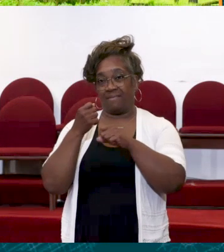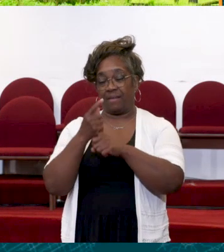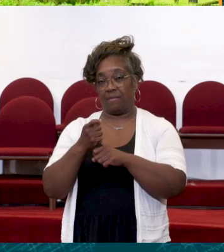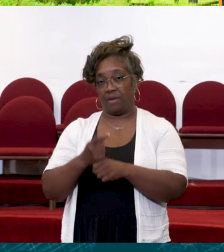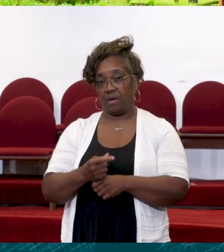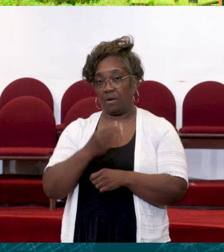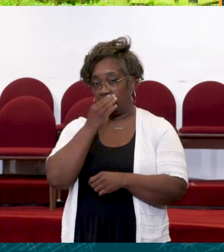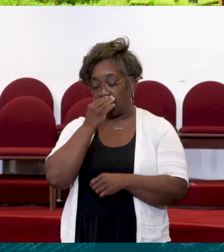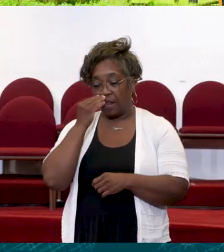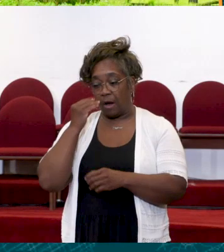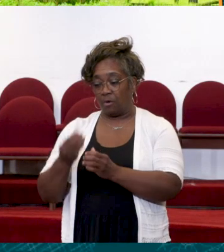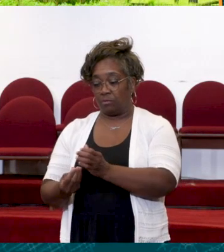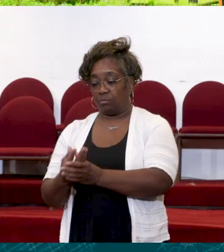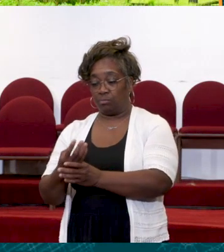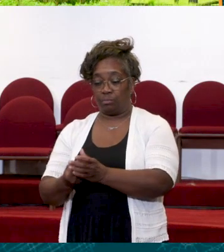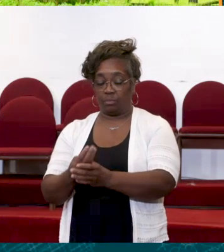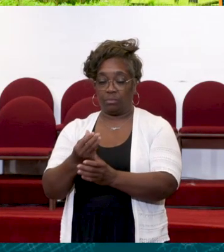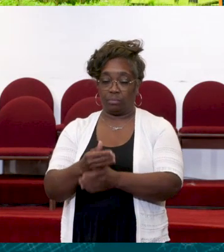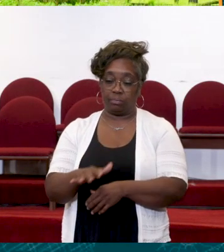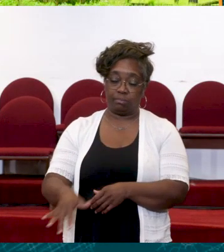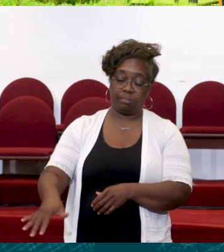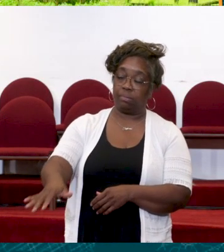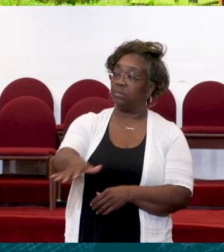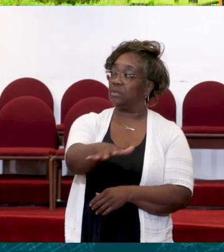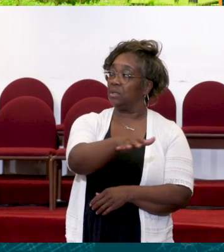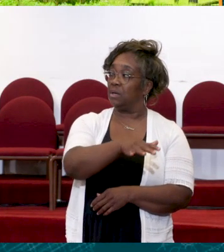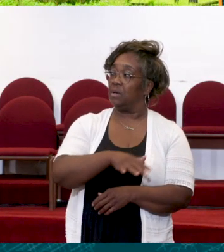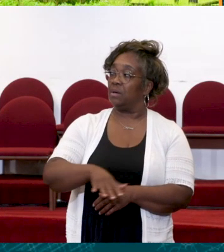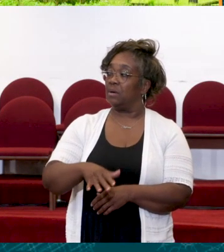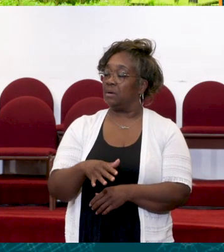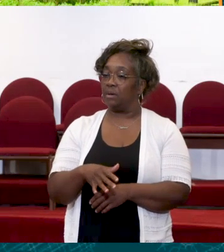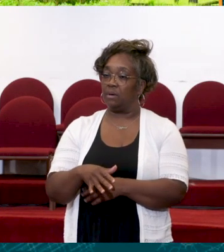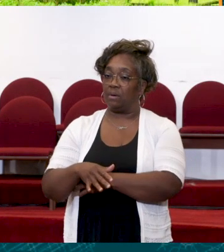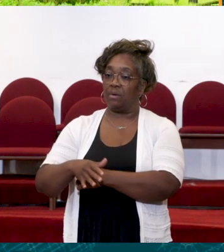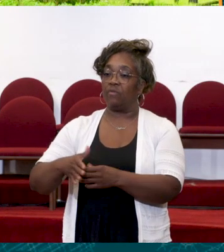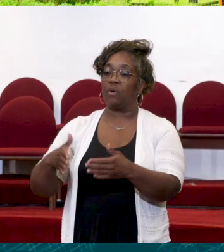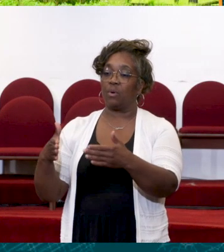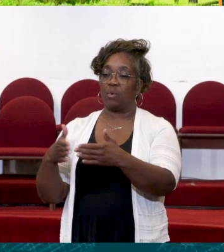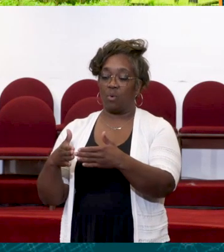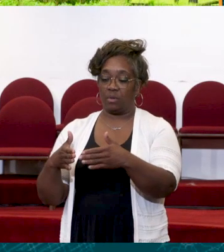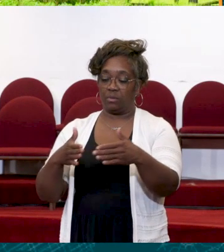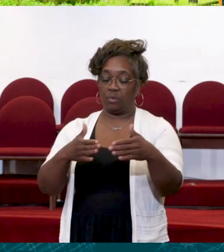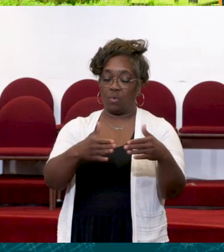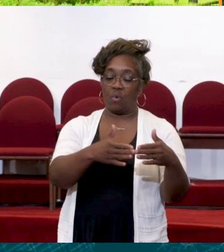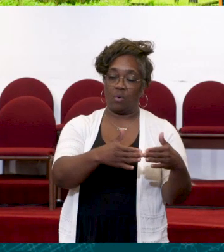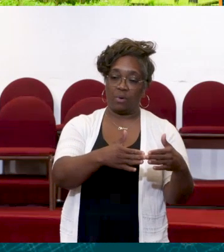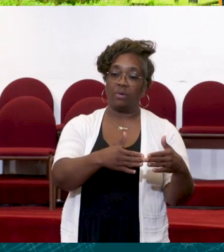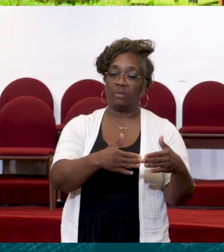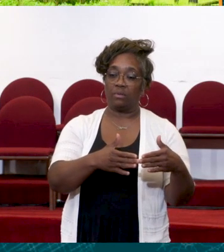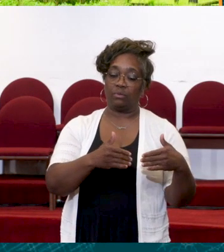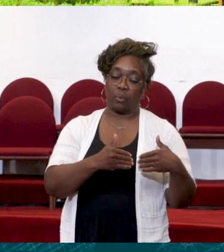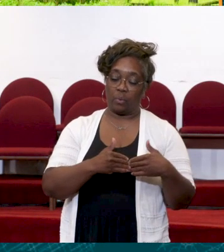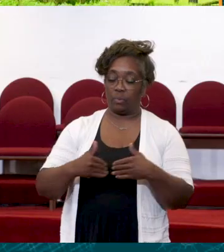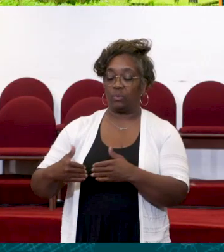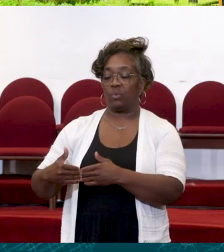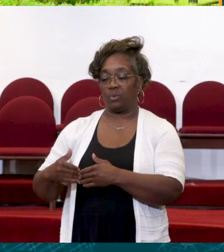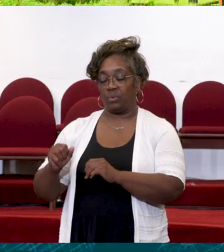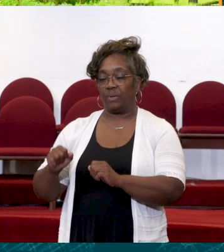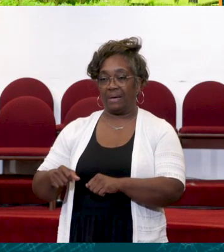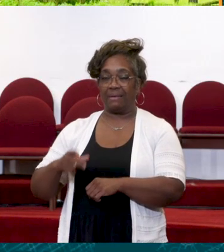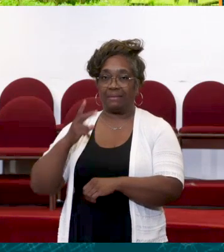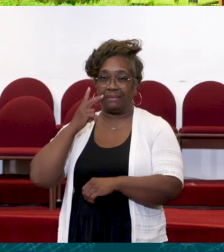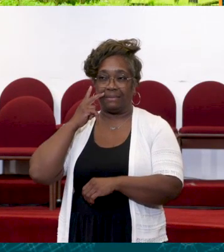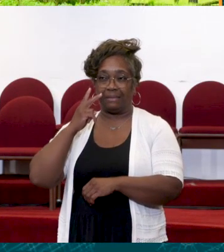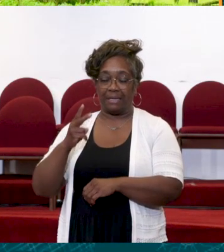throughout, those really mown at the corner so that they draw your attention and they can be visible both ways that you